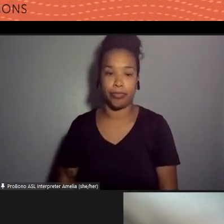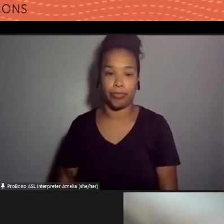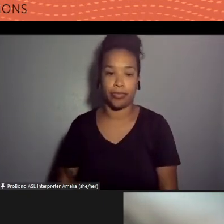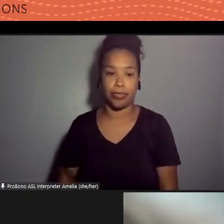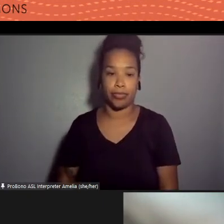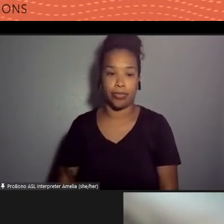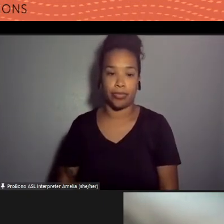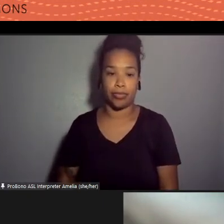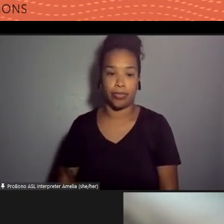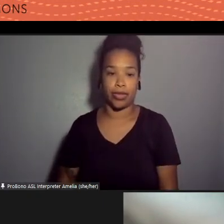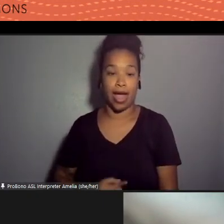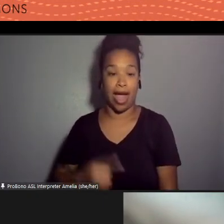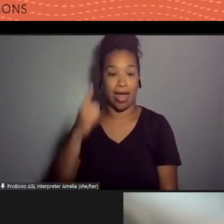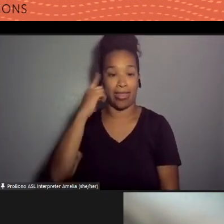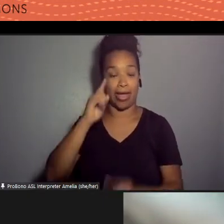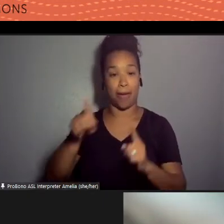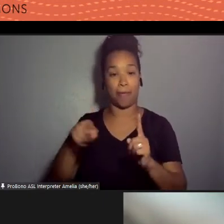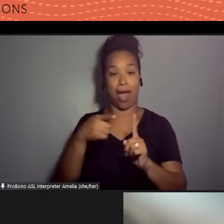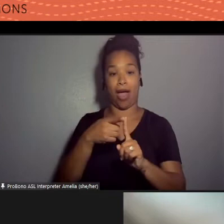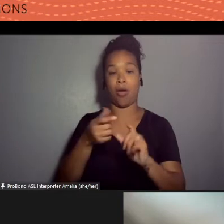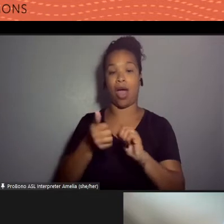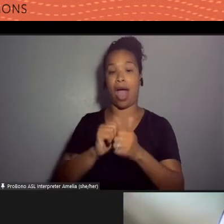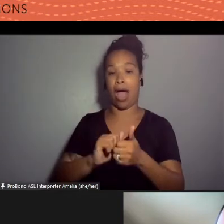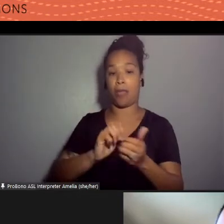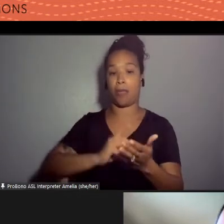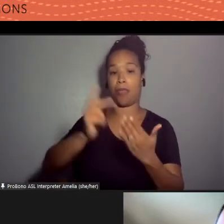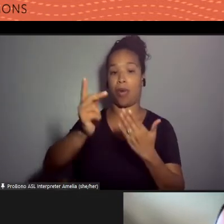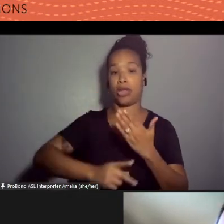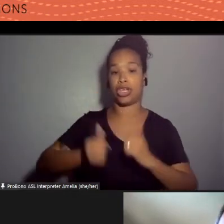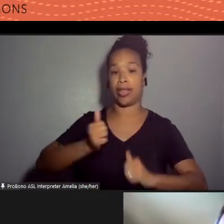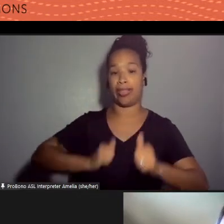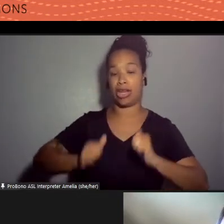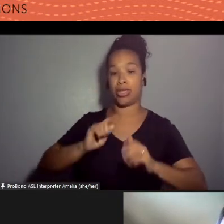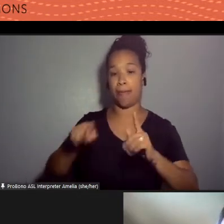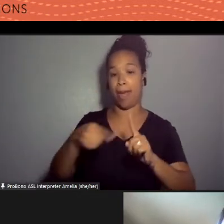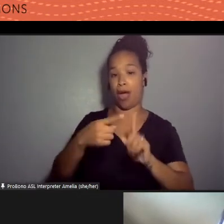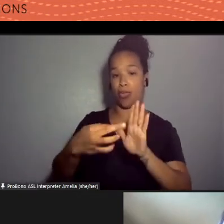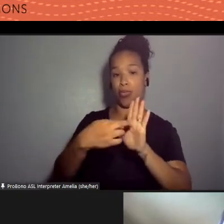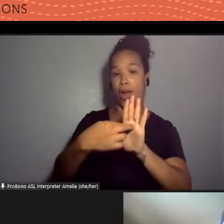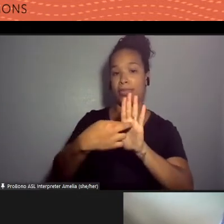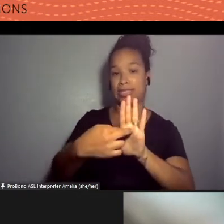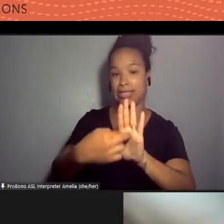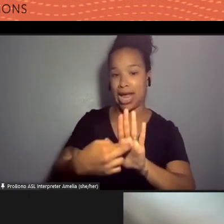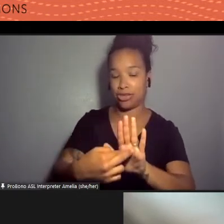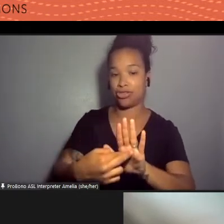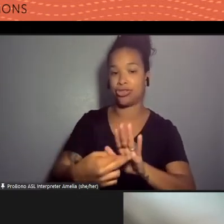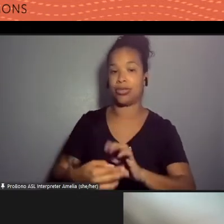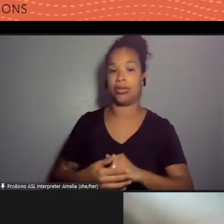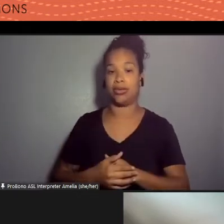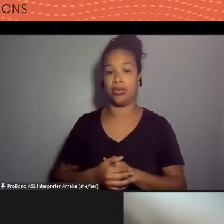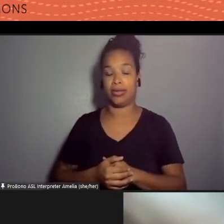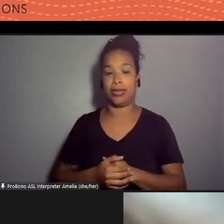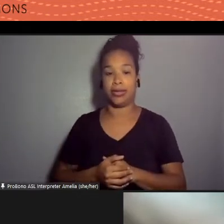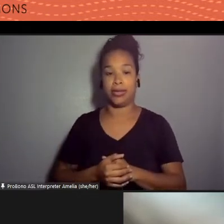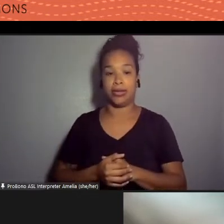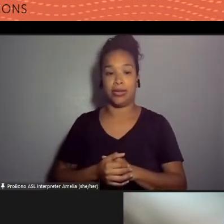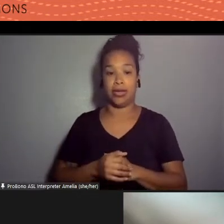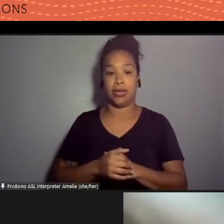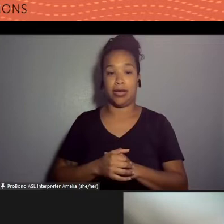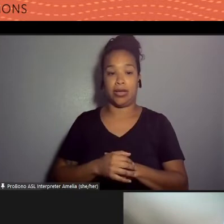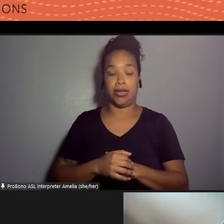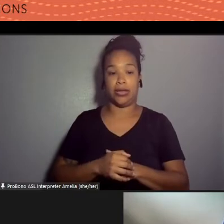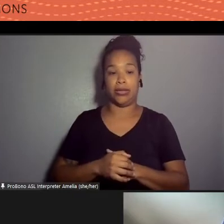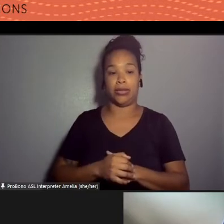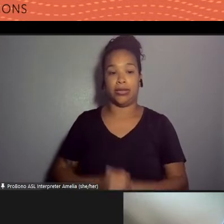how the project of the theater is about representation, you know, that is what it is. And so